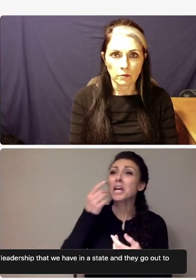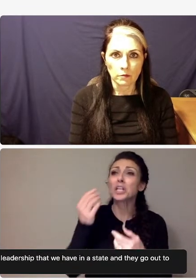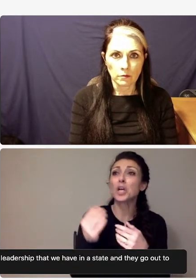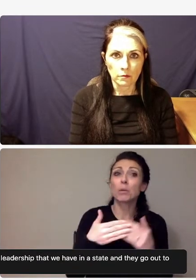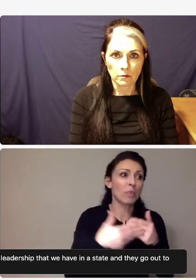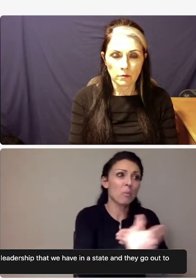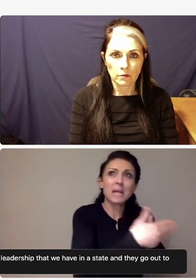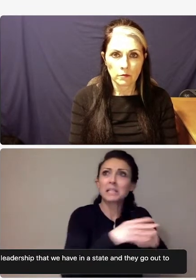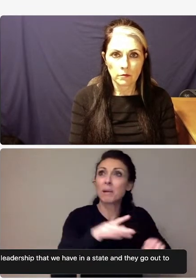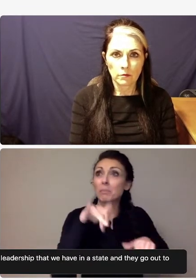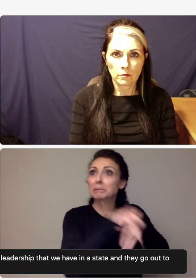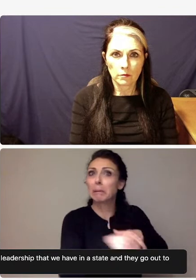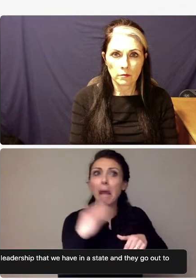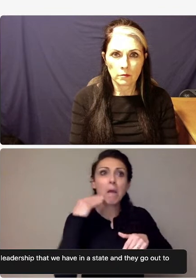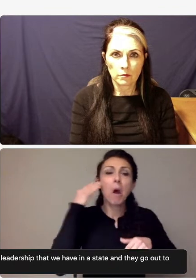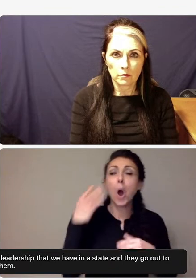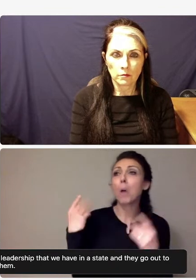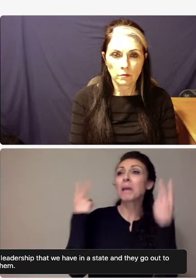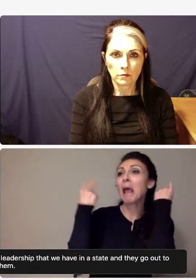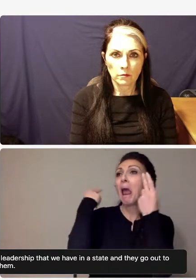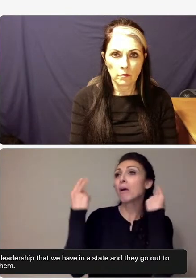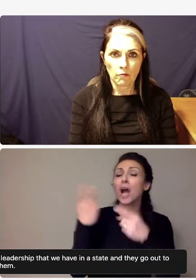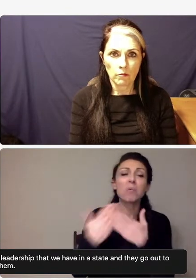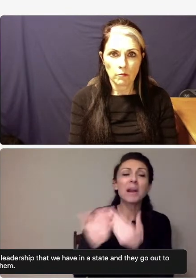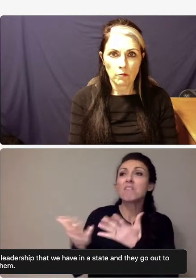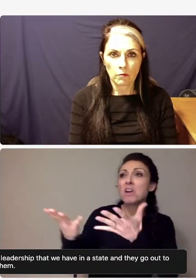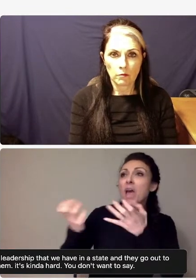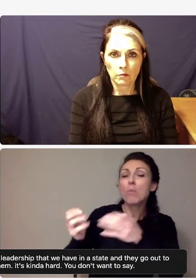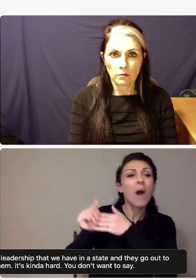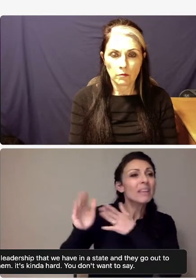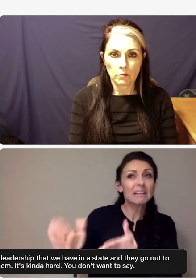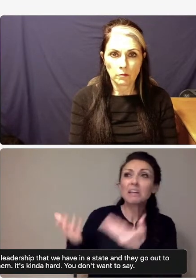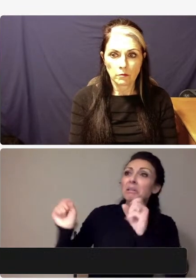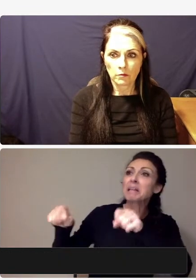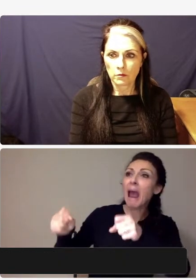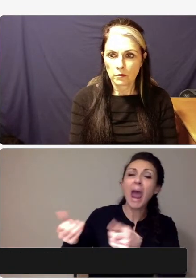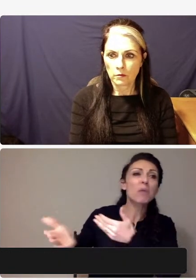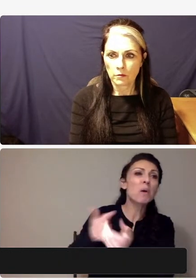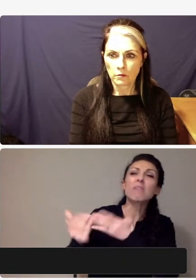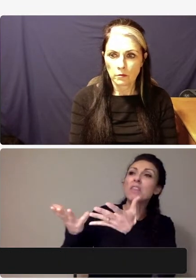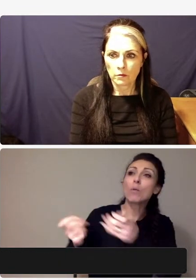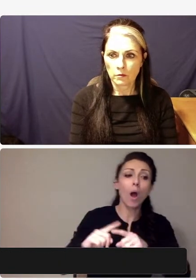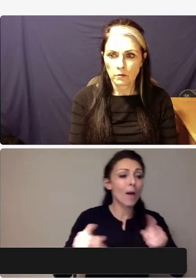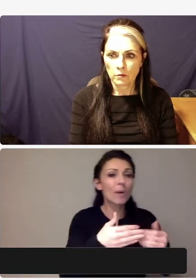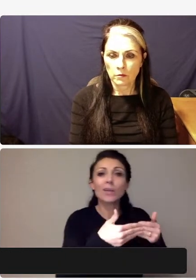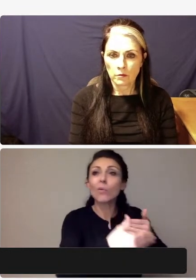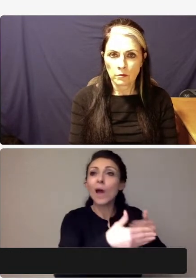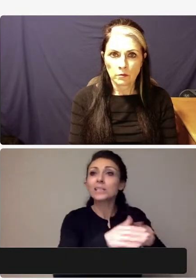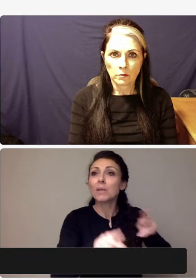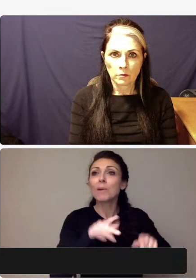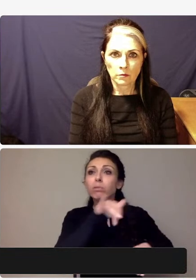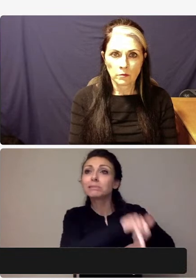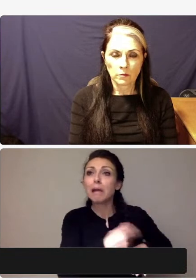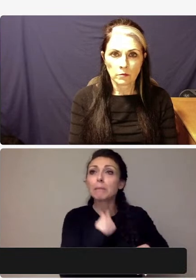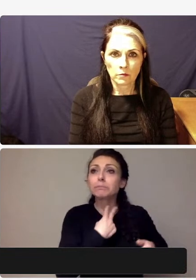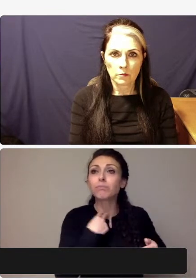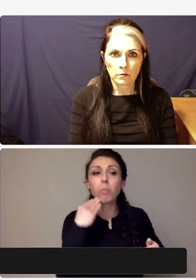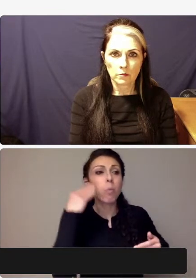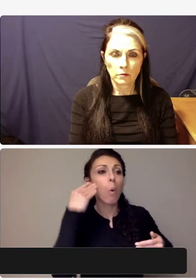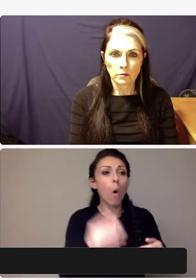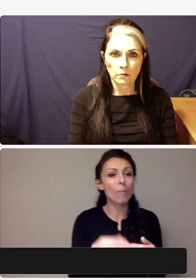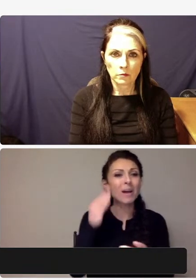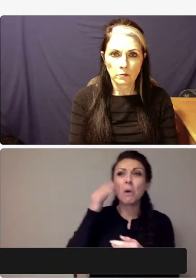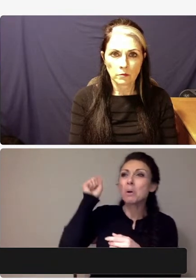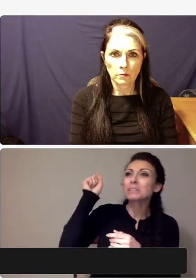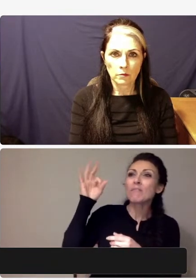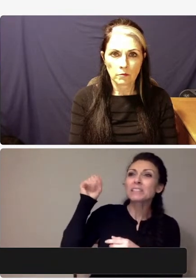couldn't it's kind of hard you don't want to stay mandated these masks and when the all-night care came out the virus in san francisco they